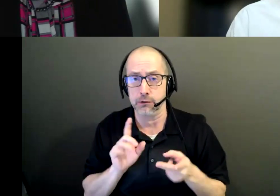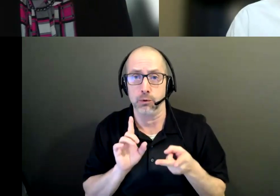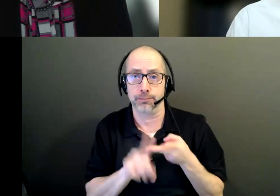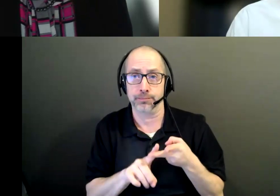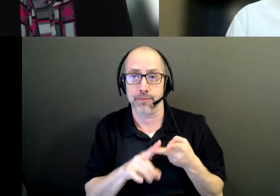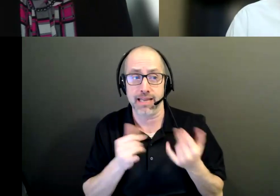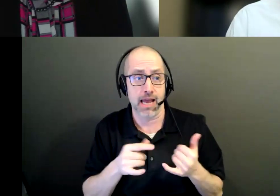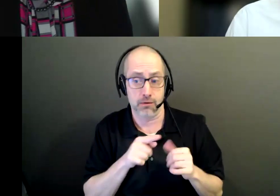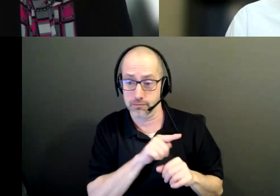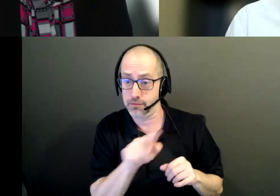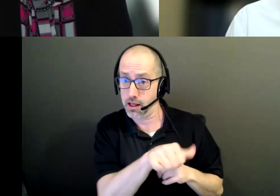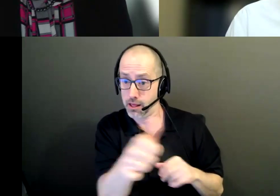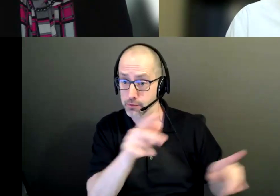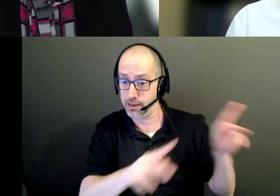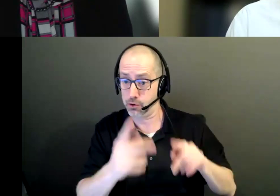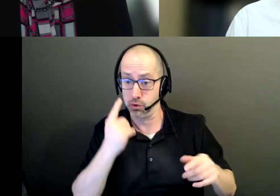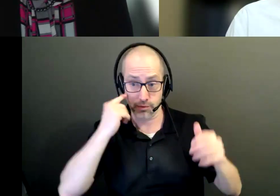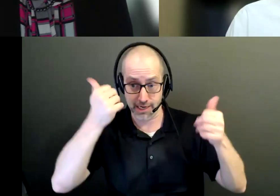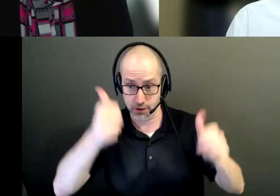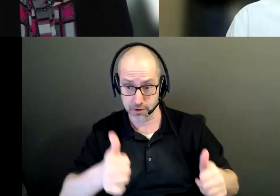other people with a hearing loss,